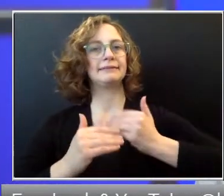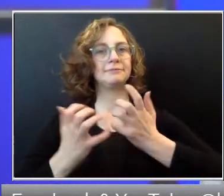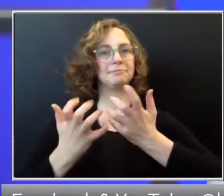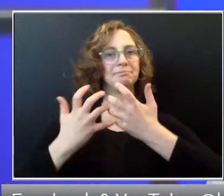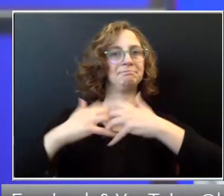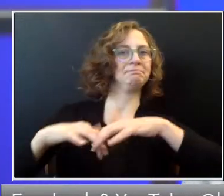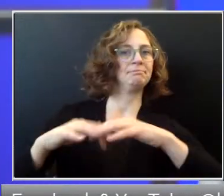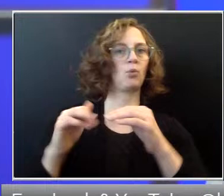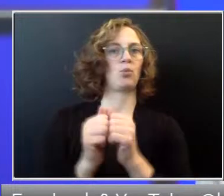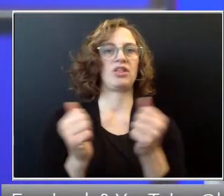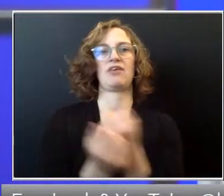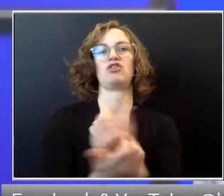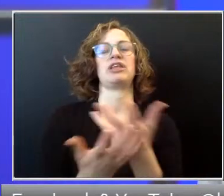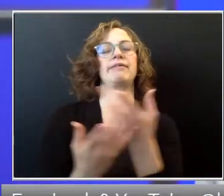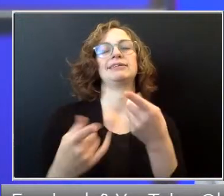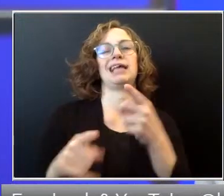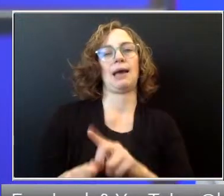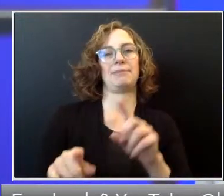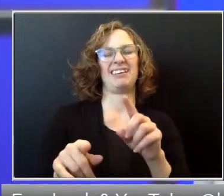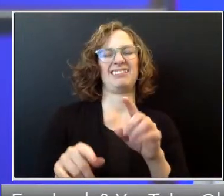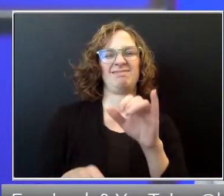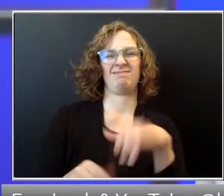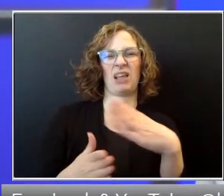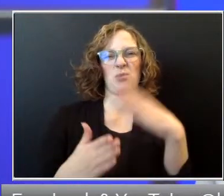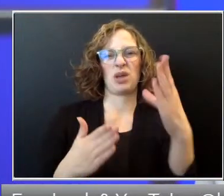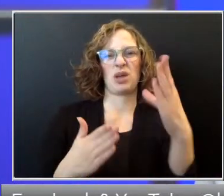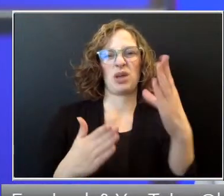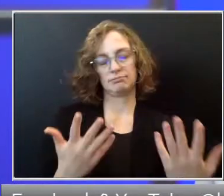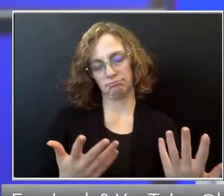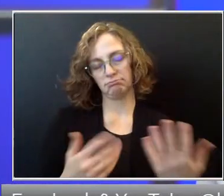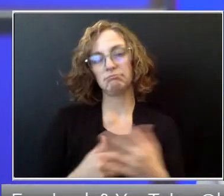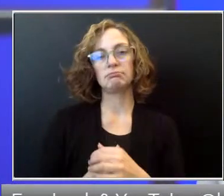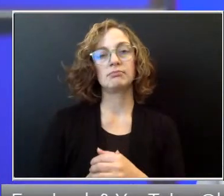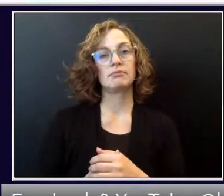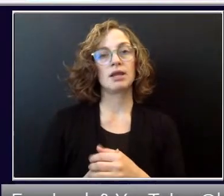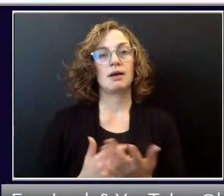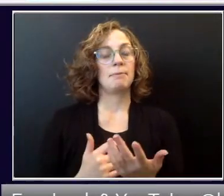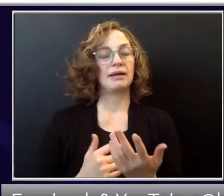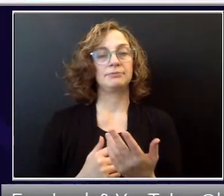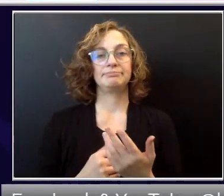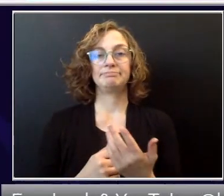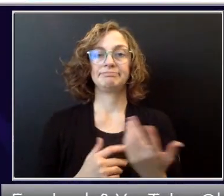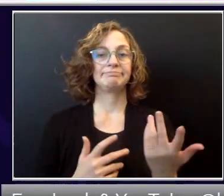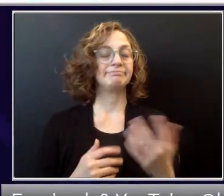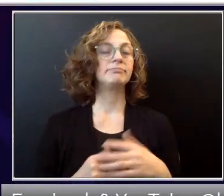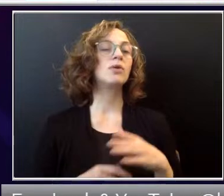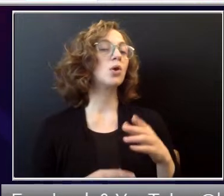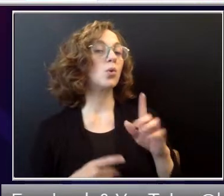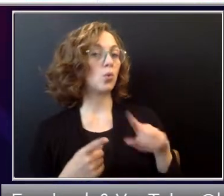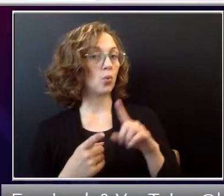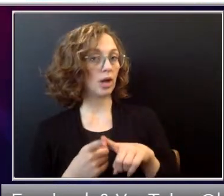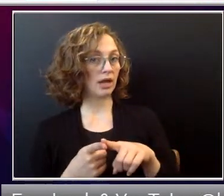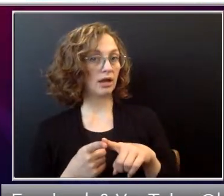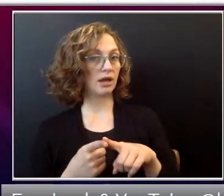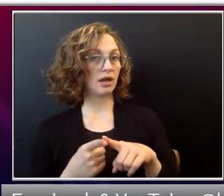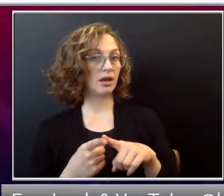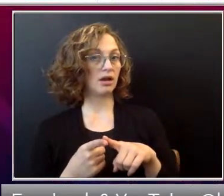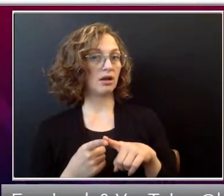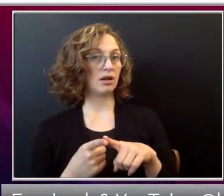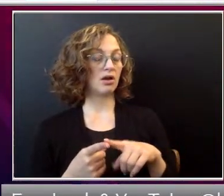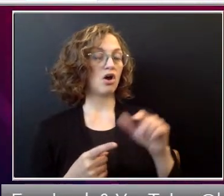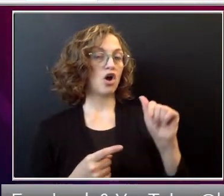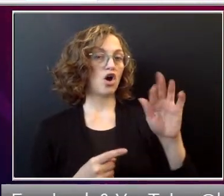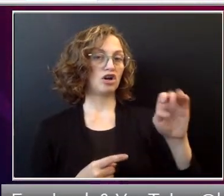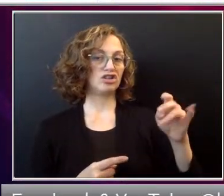of move through each problem as it comes up. But And when you removed Archie's, the dud heart, we'll call it that, the